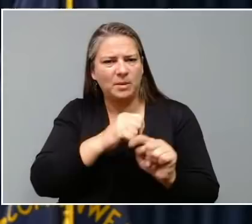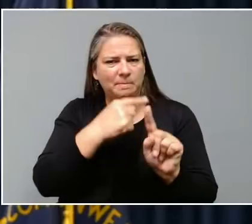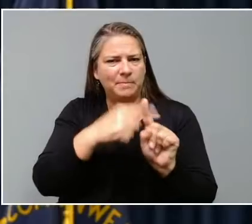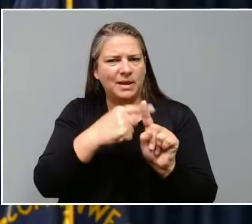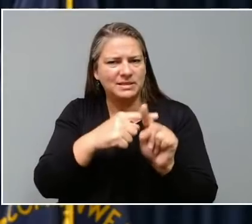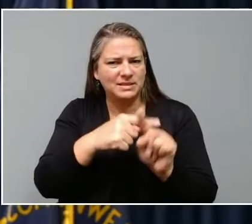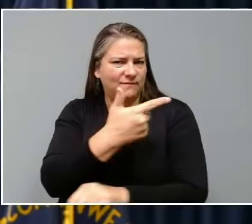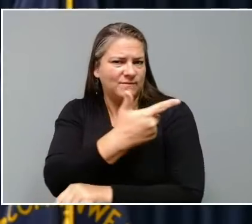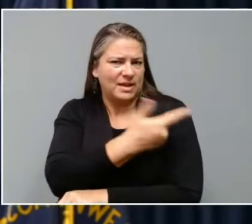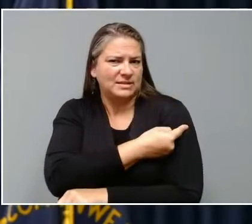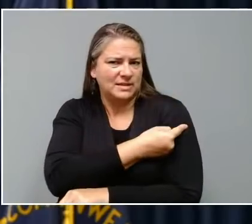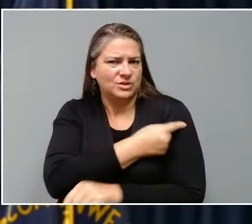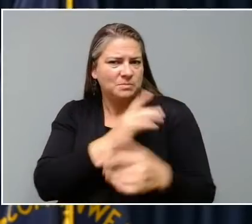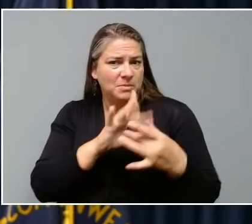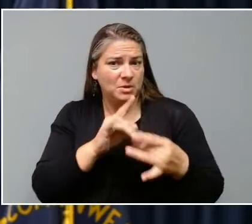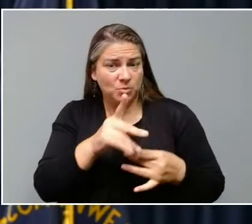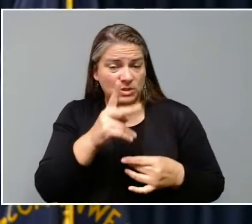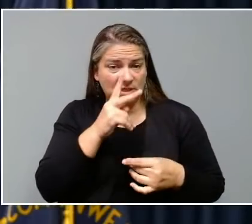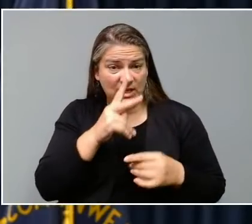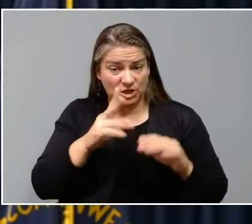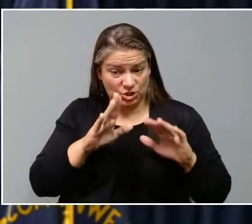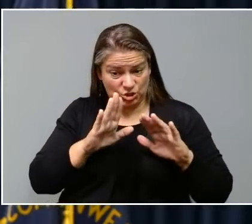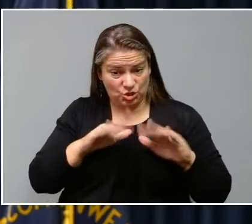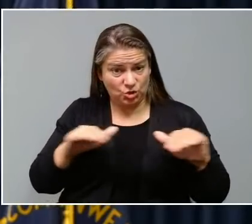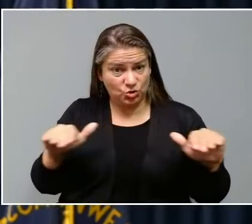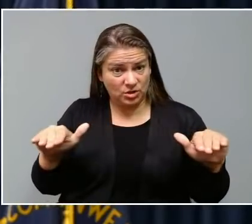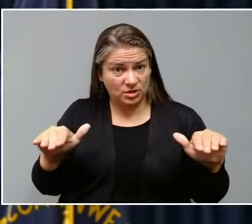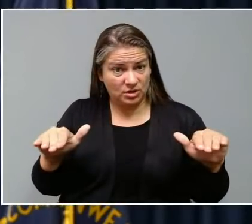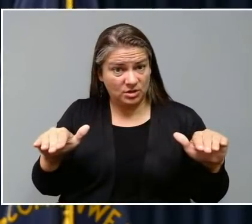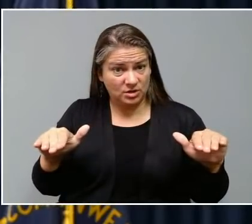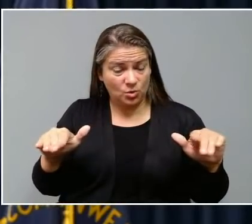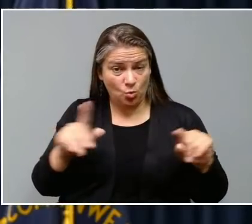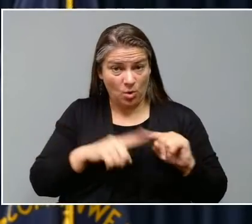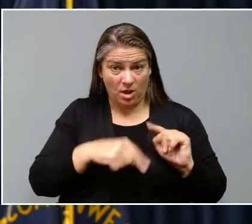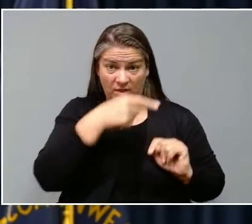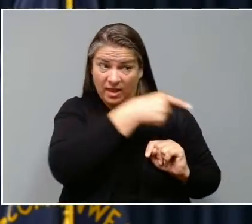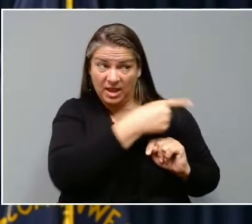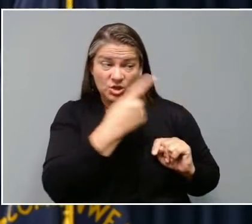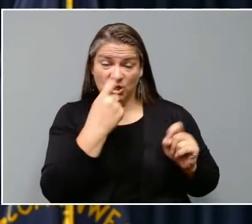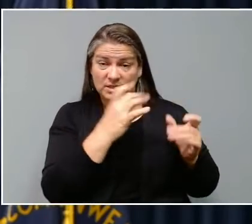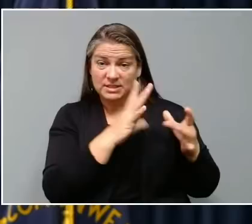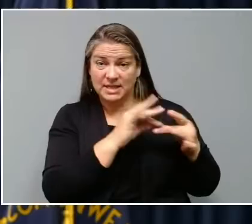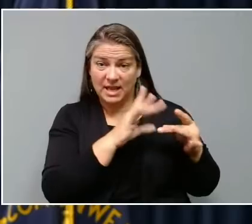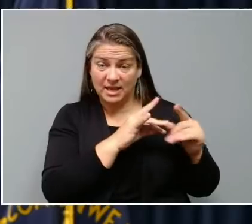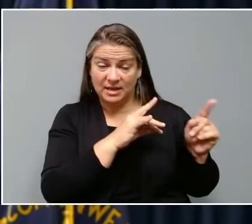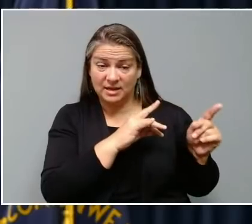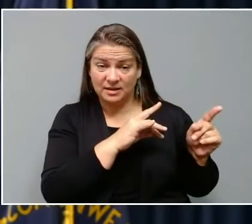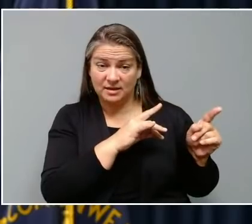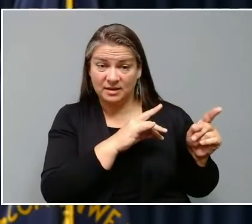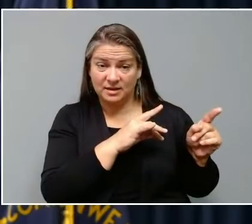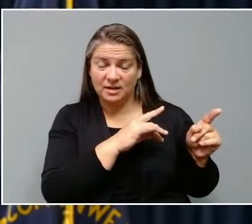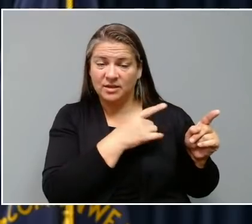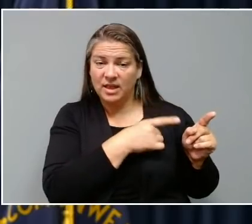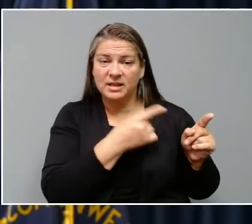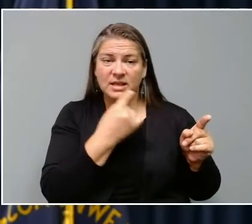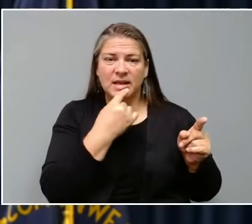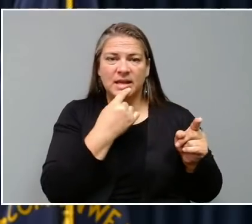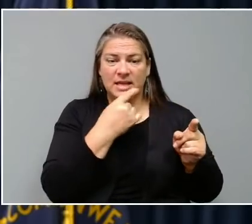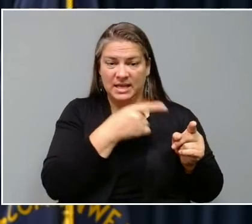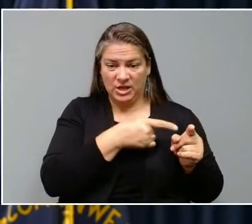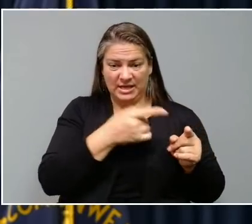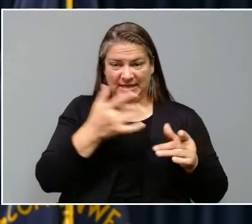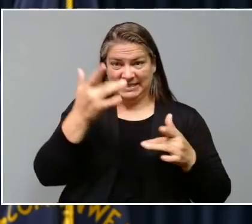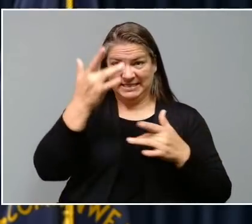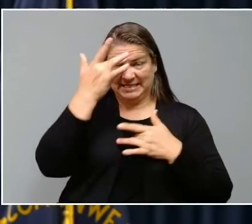beginning. The kids are getting, in their terms, what they're seeing here in Glasgow, just as sick as